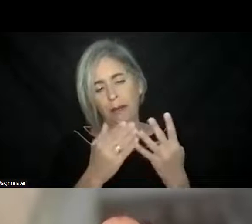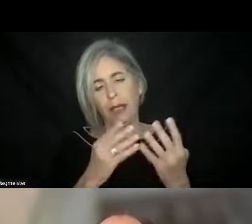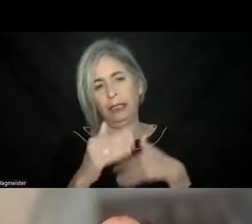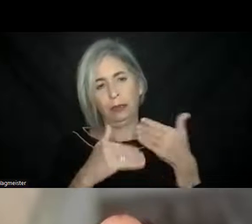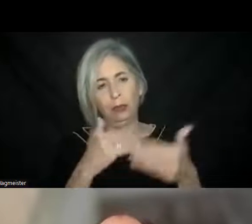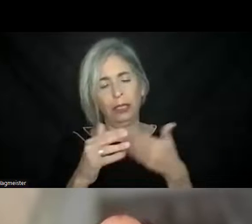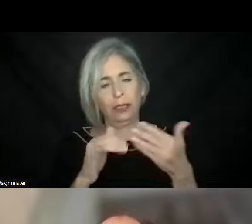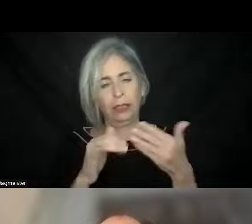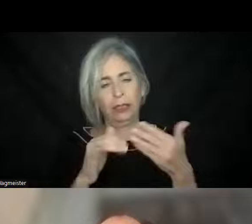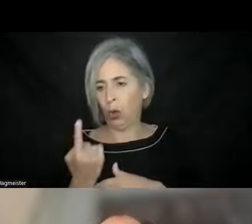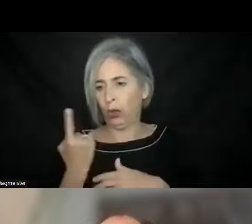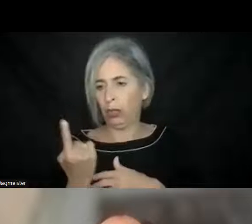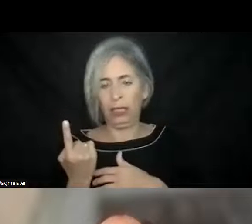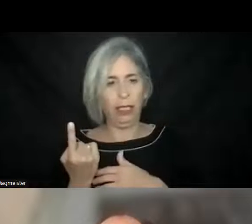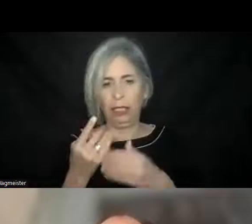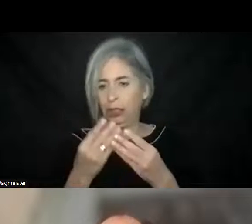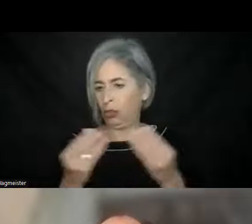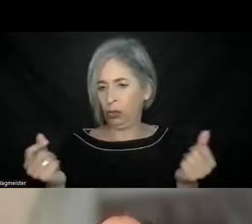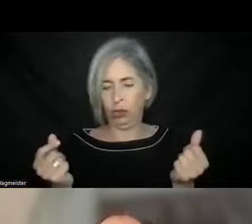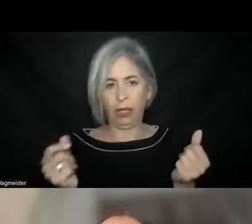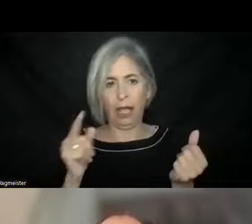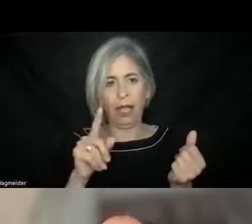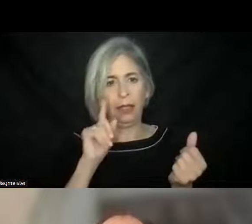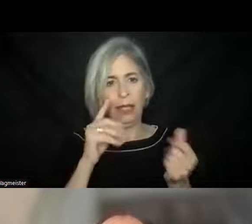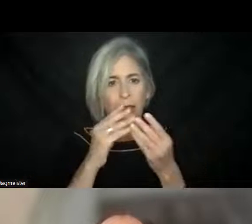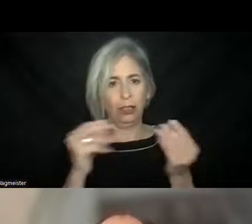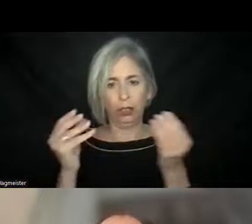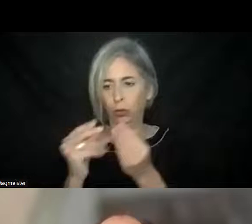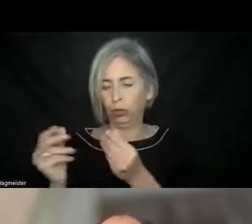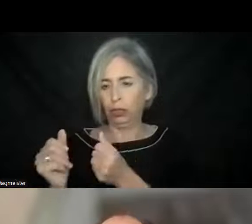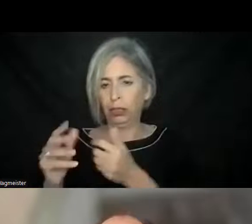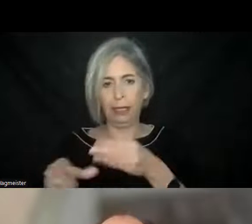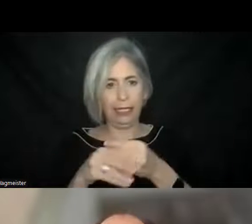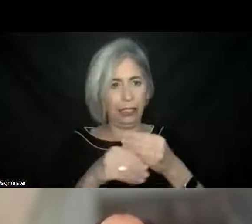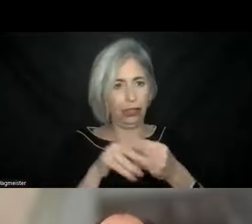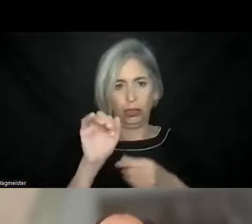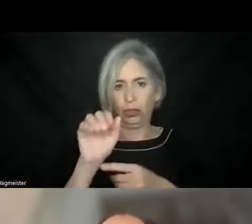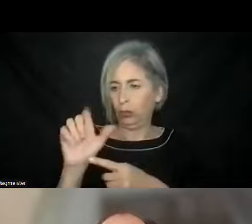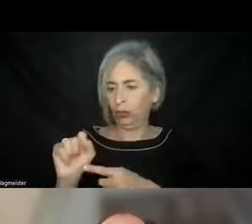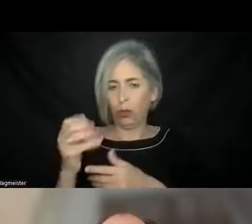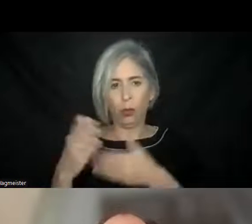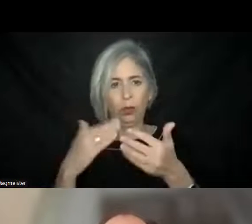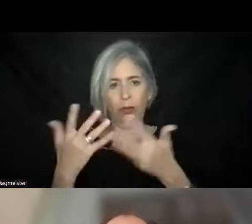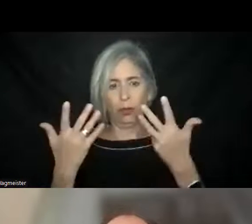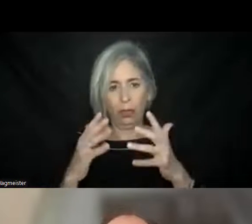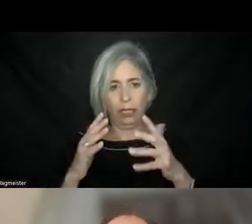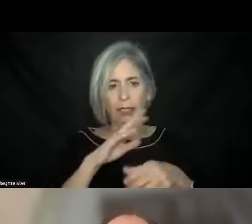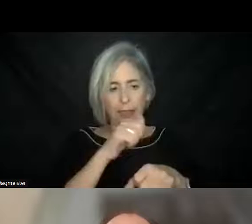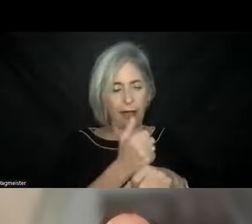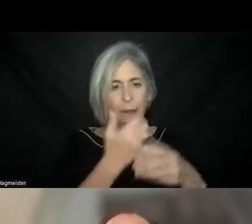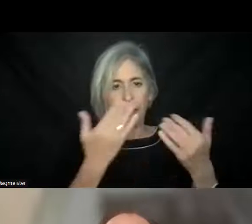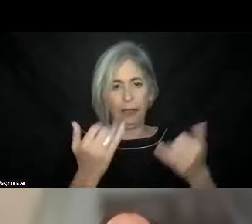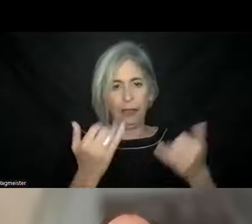is the one and only solution. I think these kind of solutions can be additional to what is also in place in the